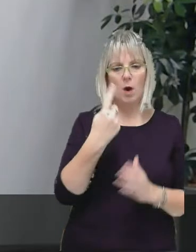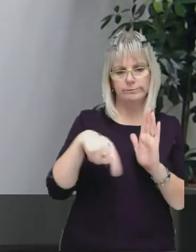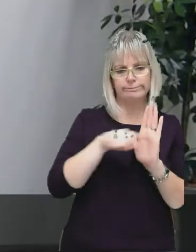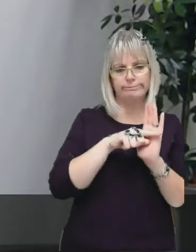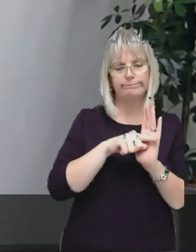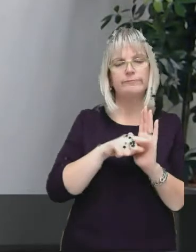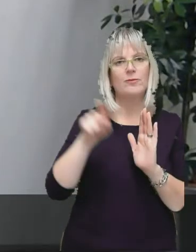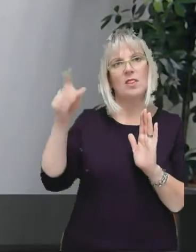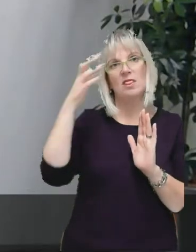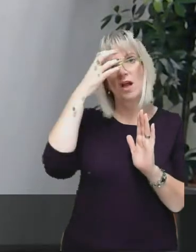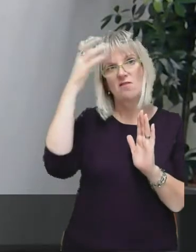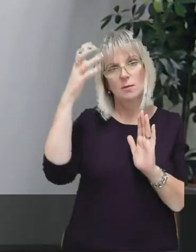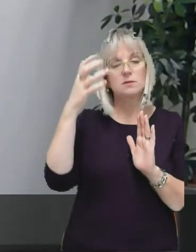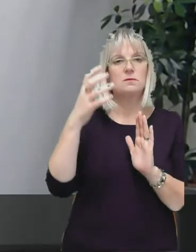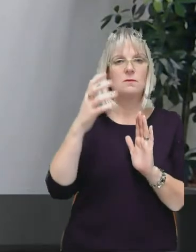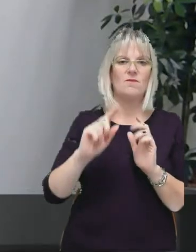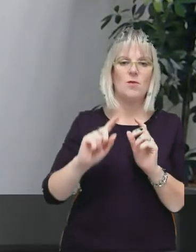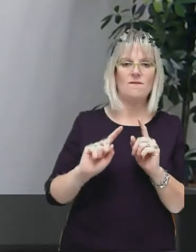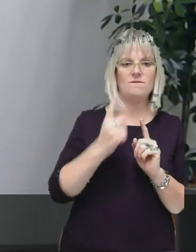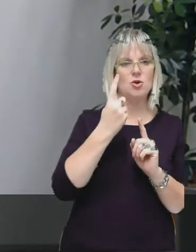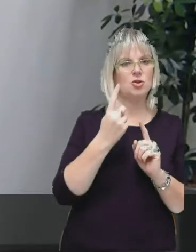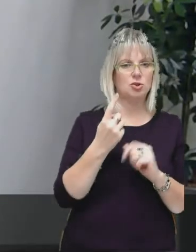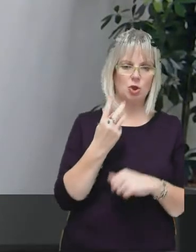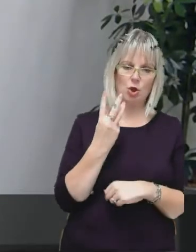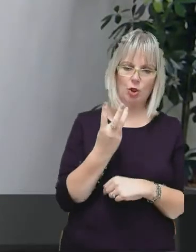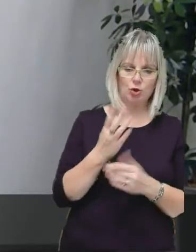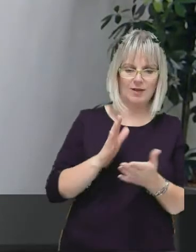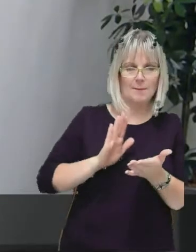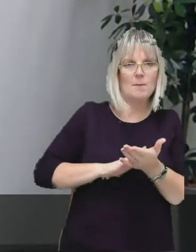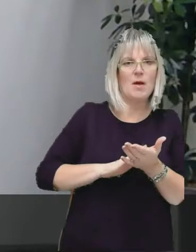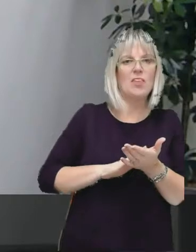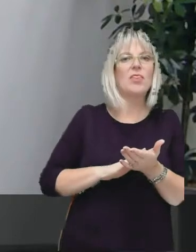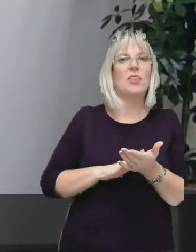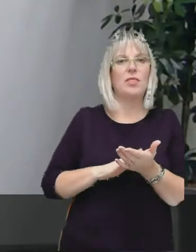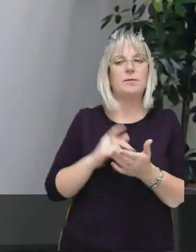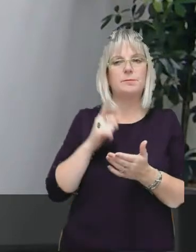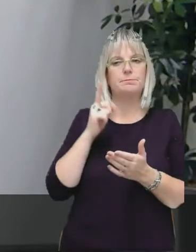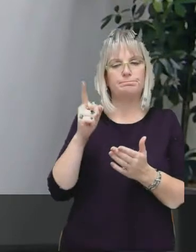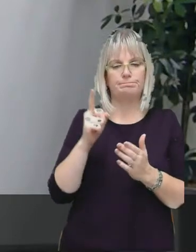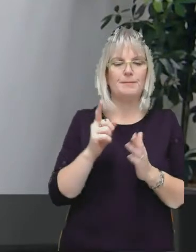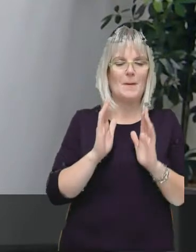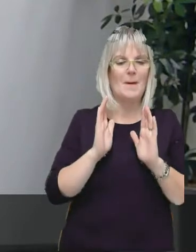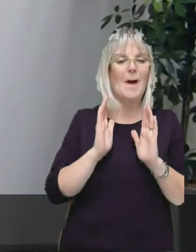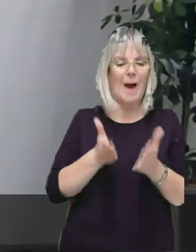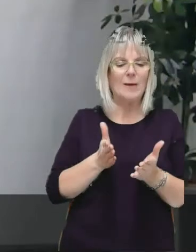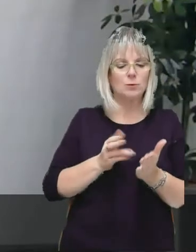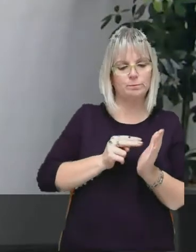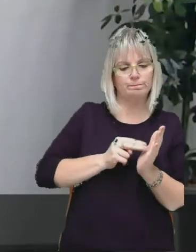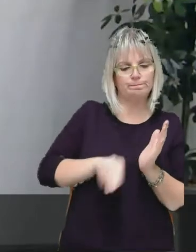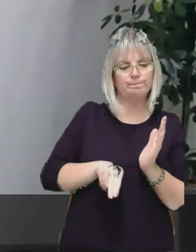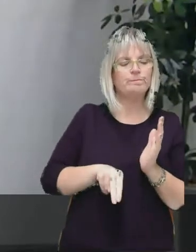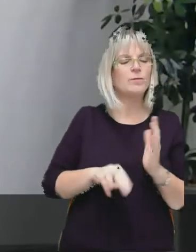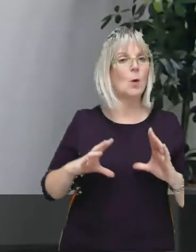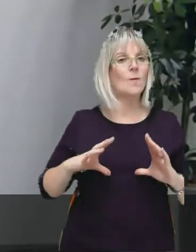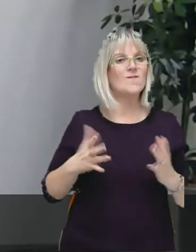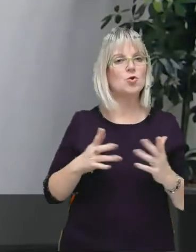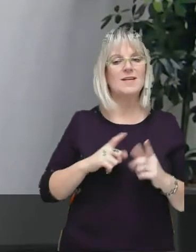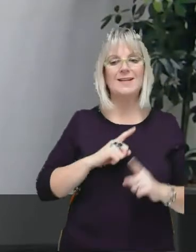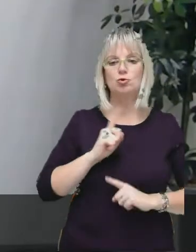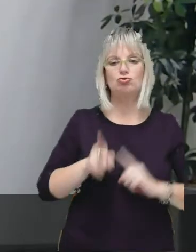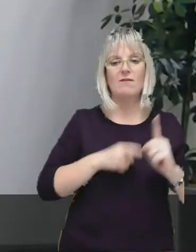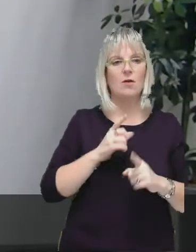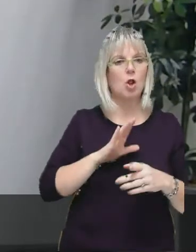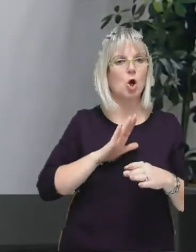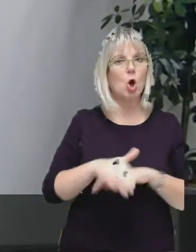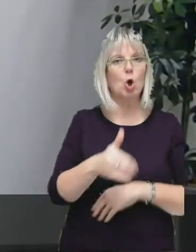of the deal, the first part of the year, was to remove free travel for over 60s